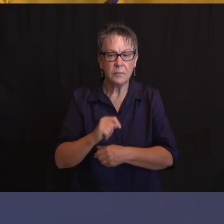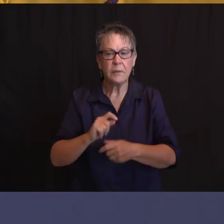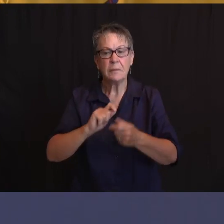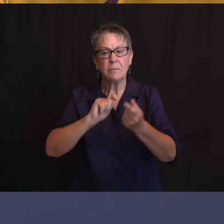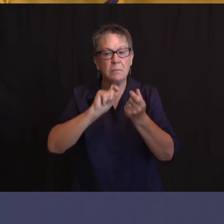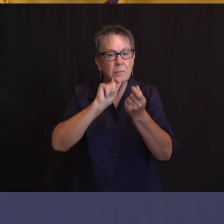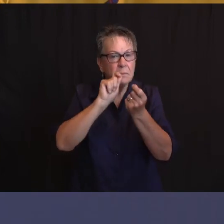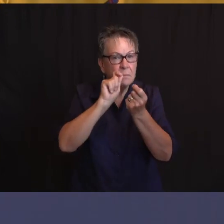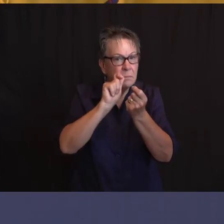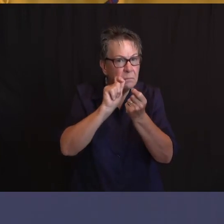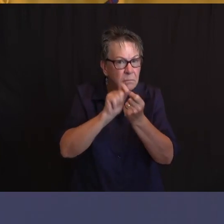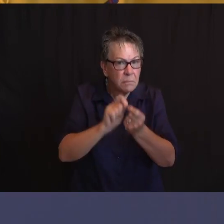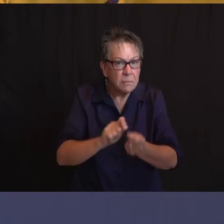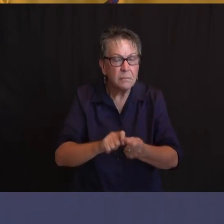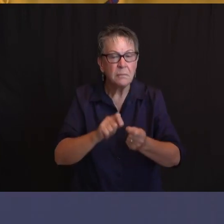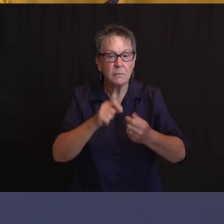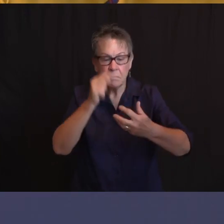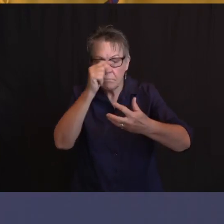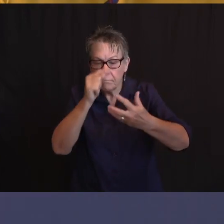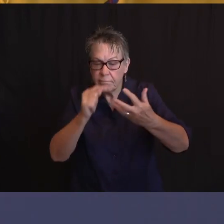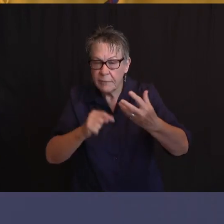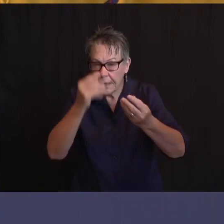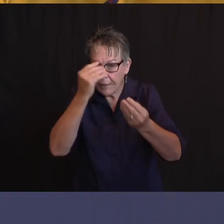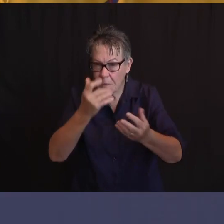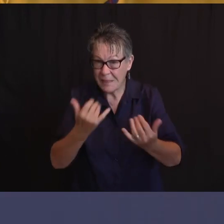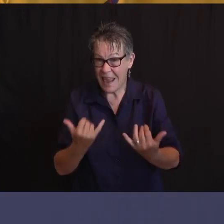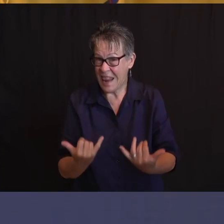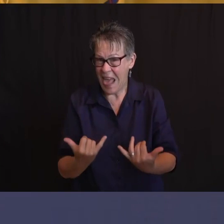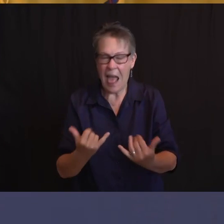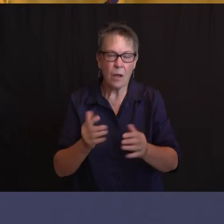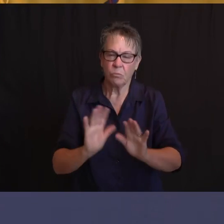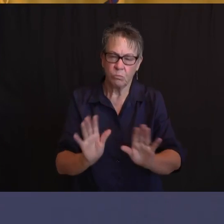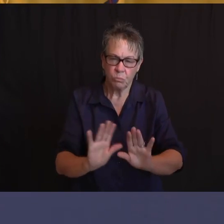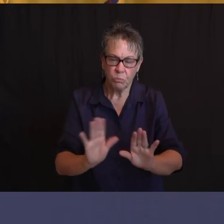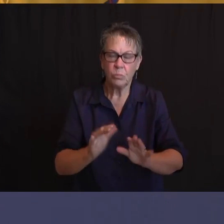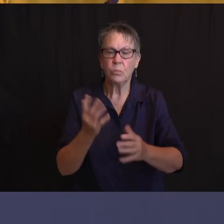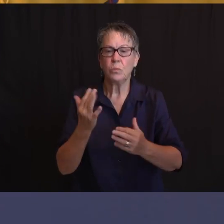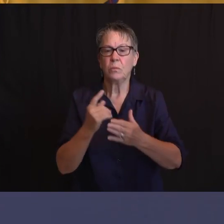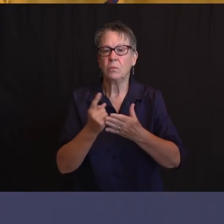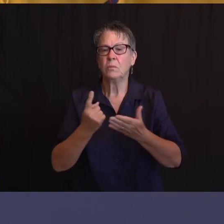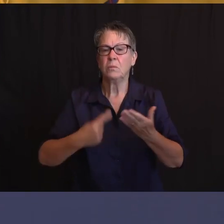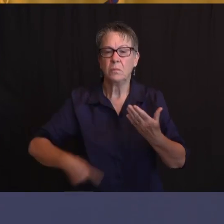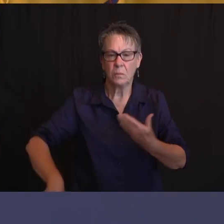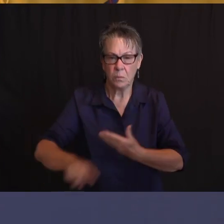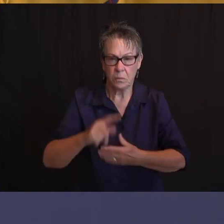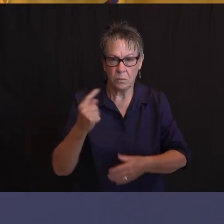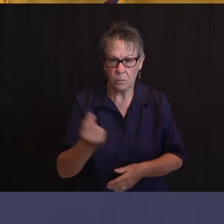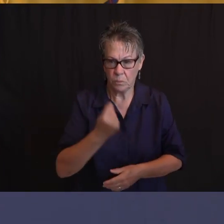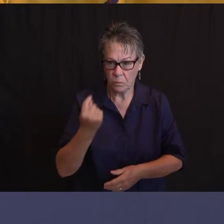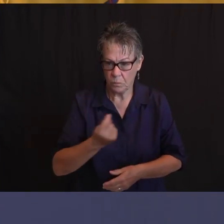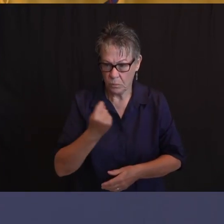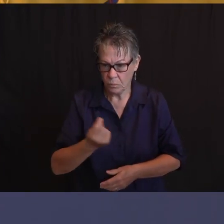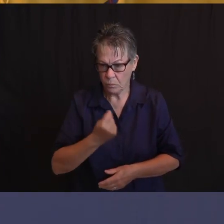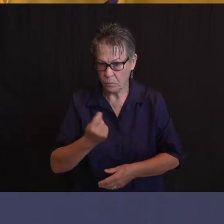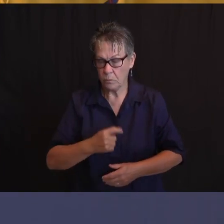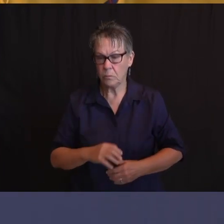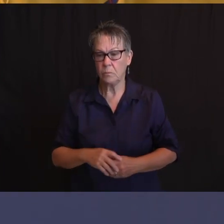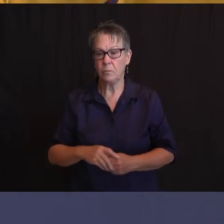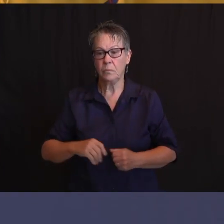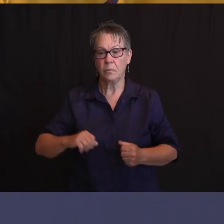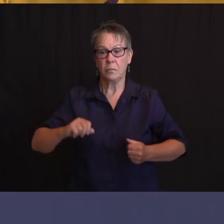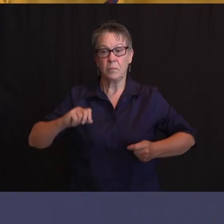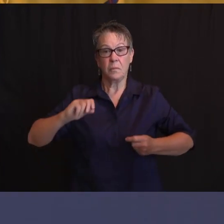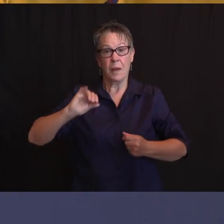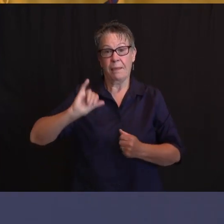But, and again, whether revenues are better or not, we're still solving